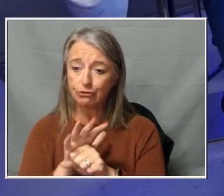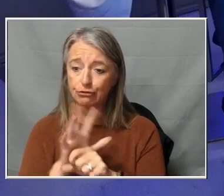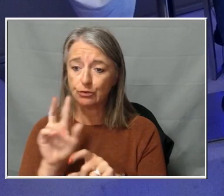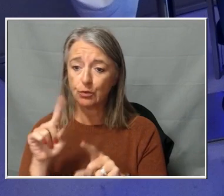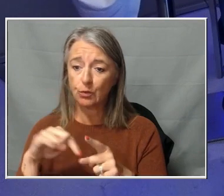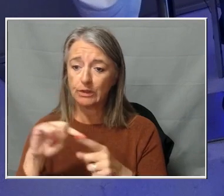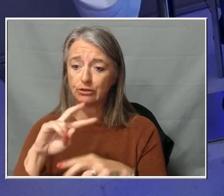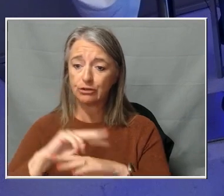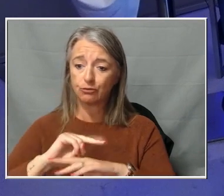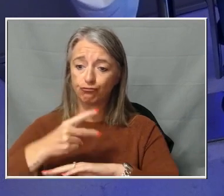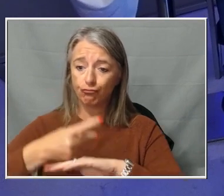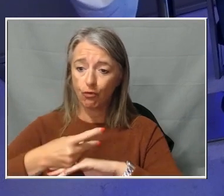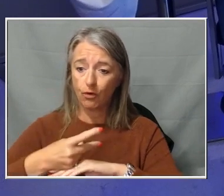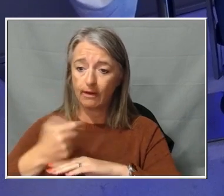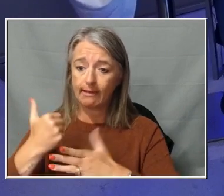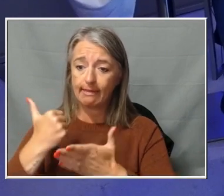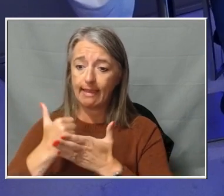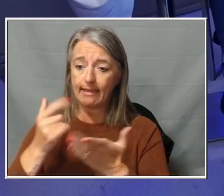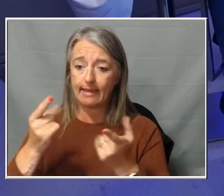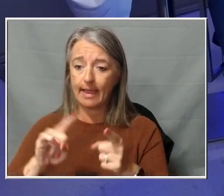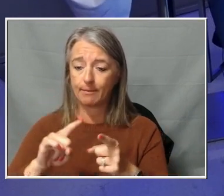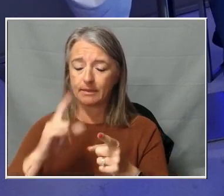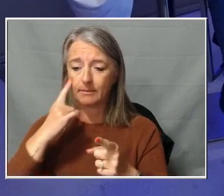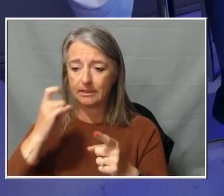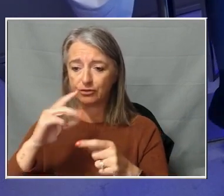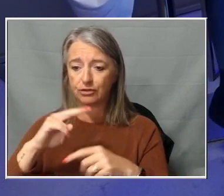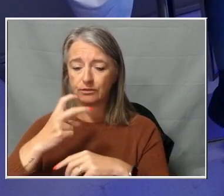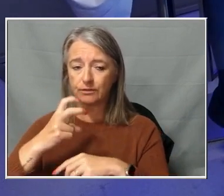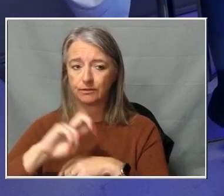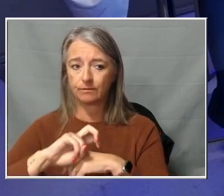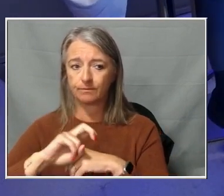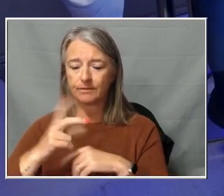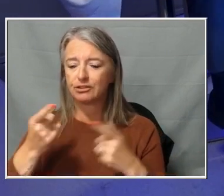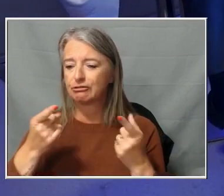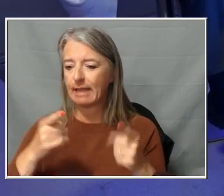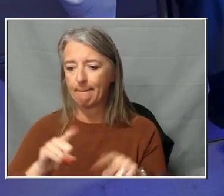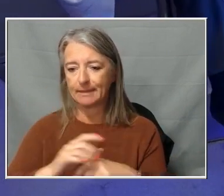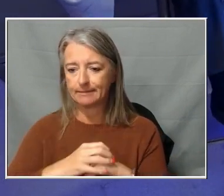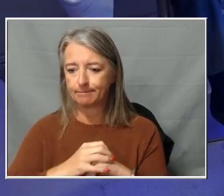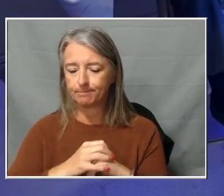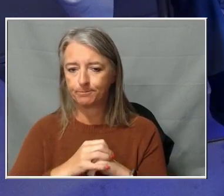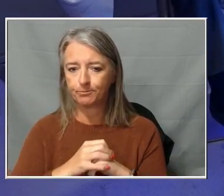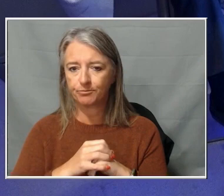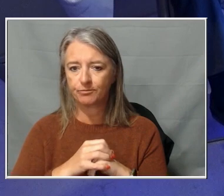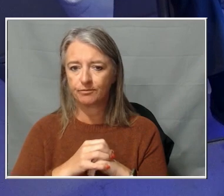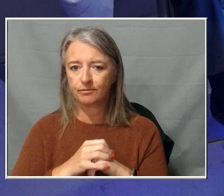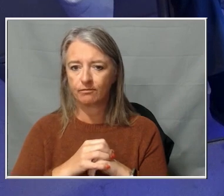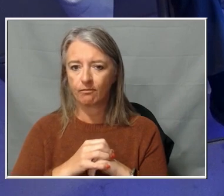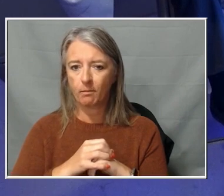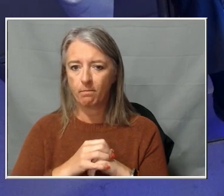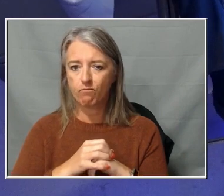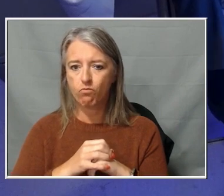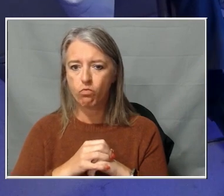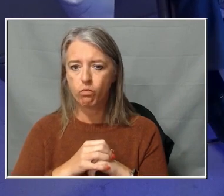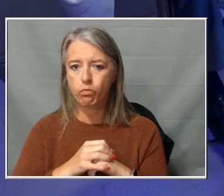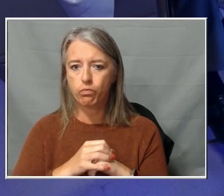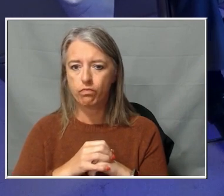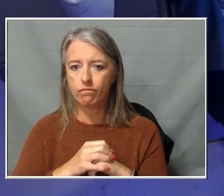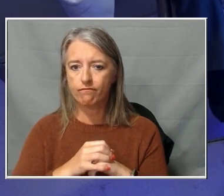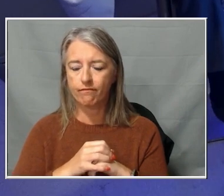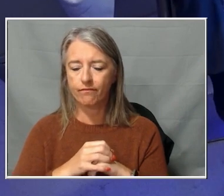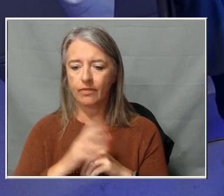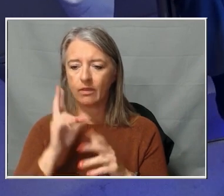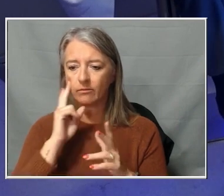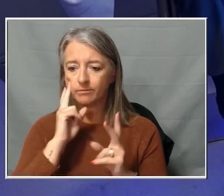that just happened to be because she turned over? Yeah, it just happened. So what is that mass? What is it like inside her head? I mean, we saw